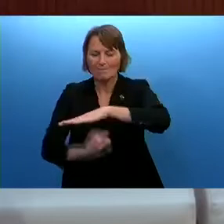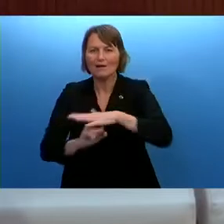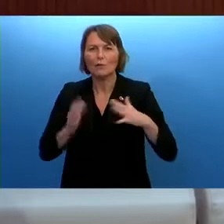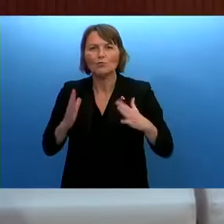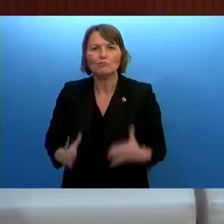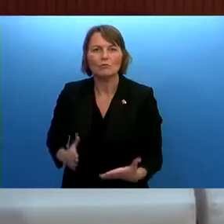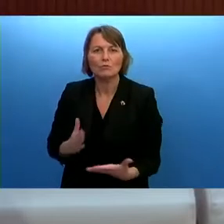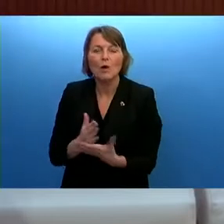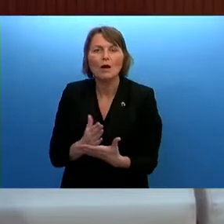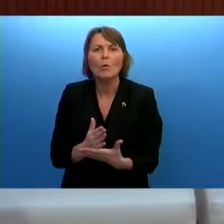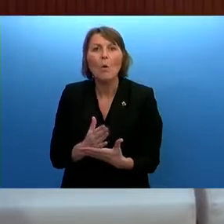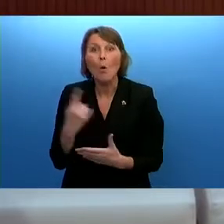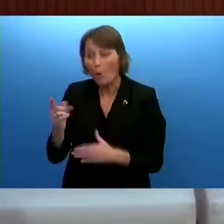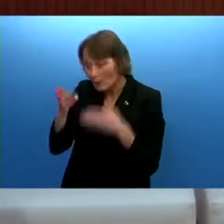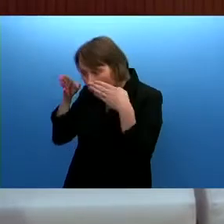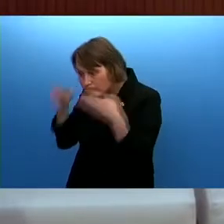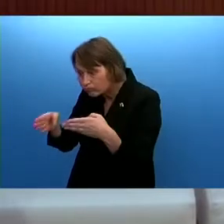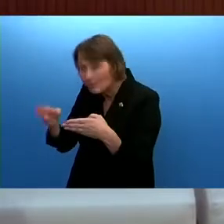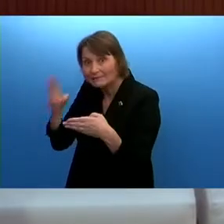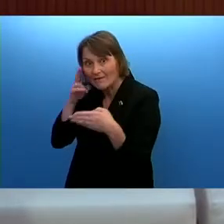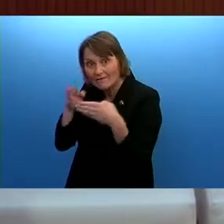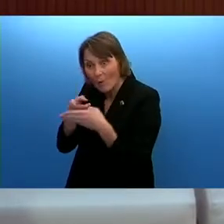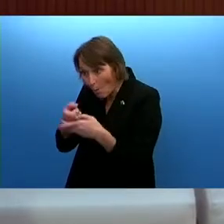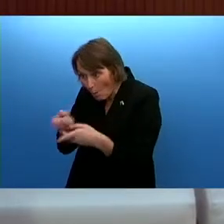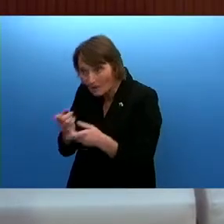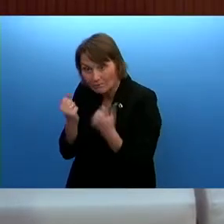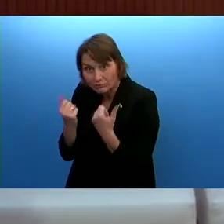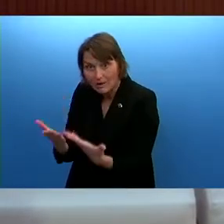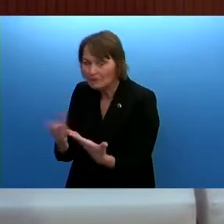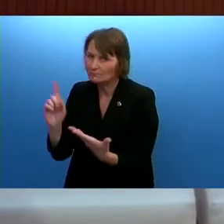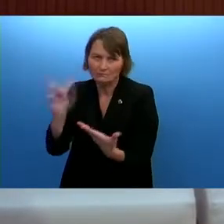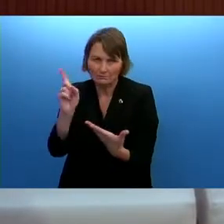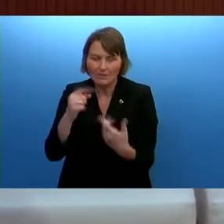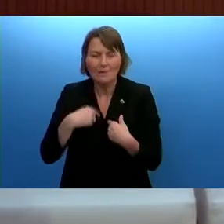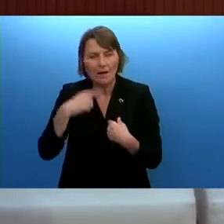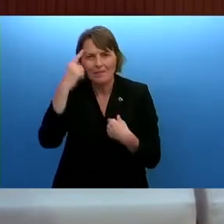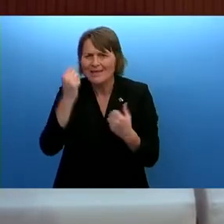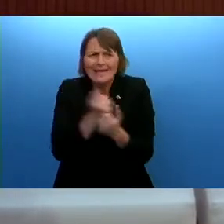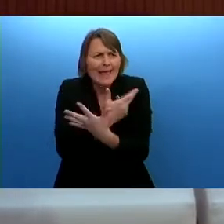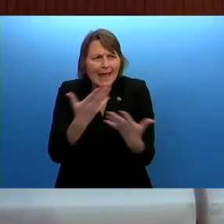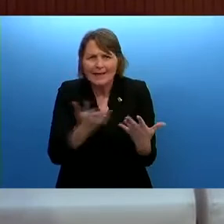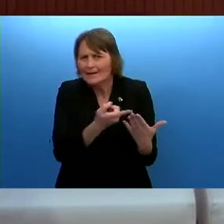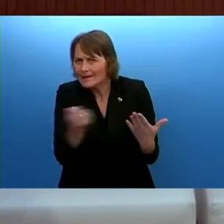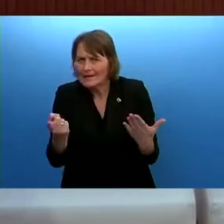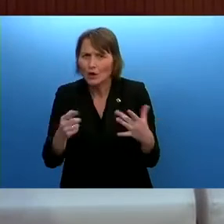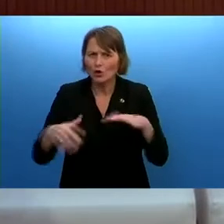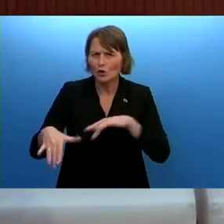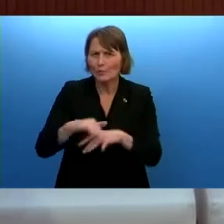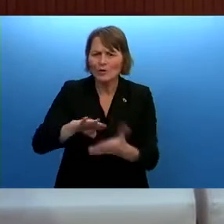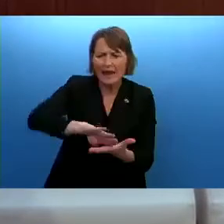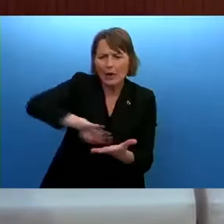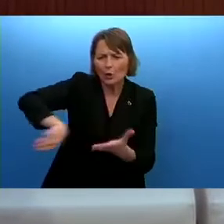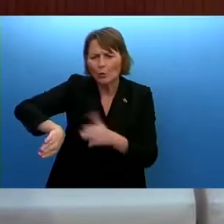for deaf people, but also in recognition of the fact that whenever any part of our community is excluded,